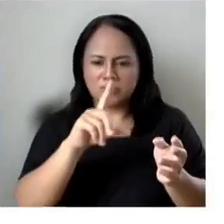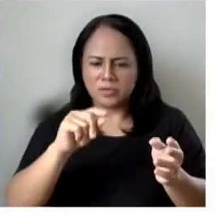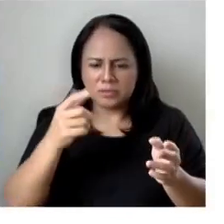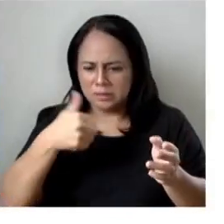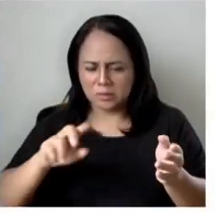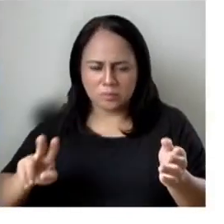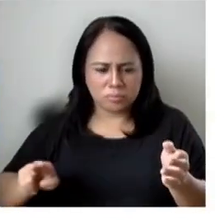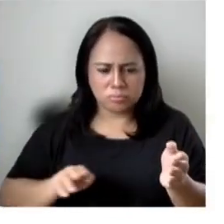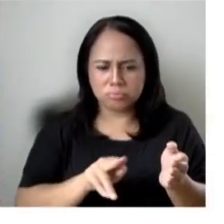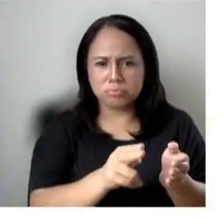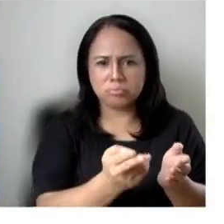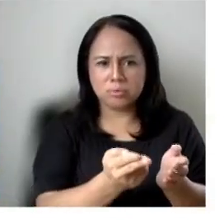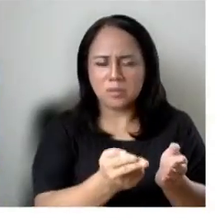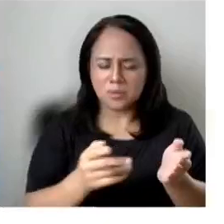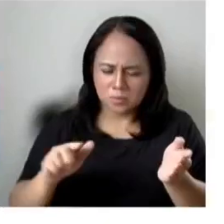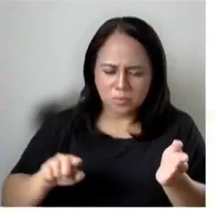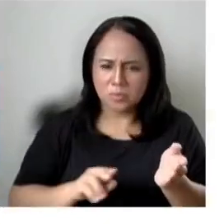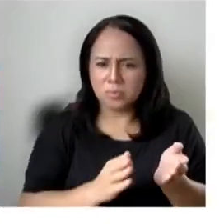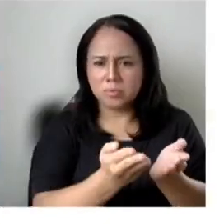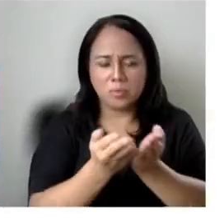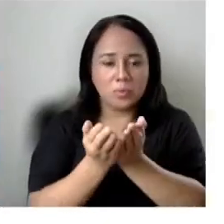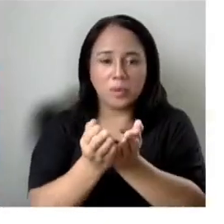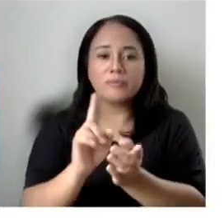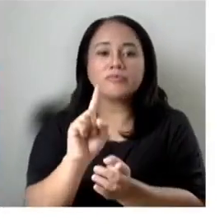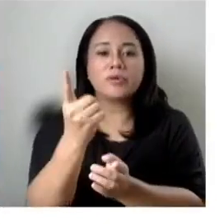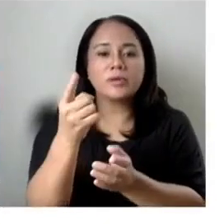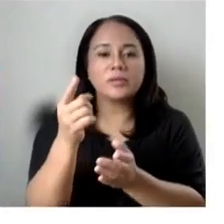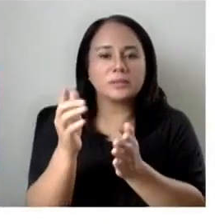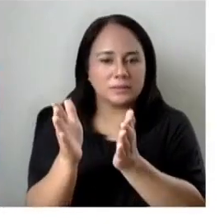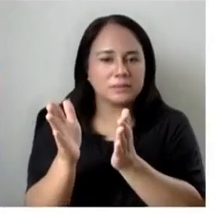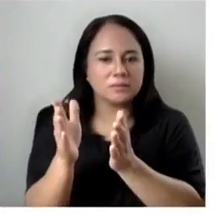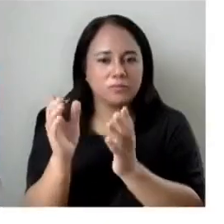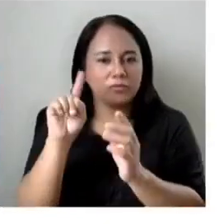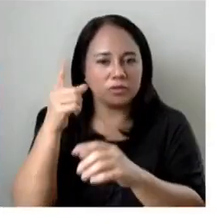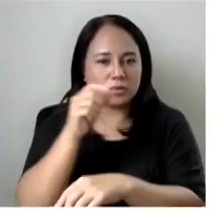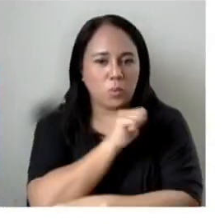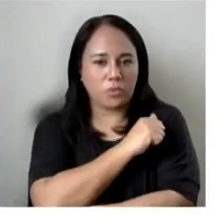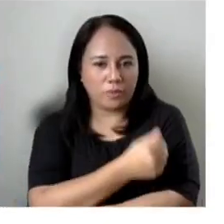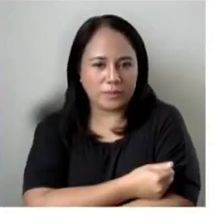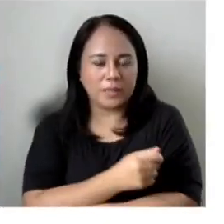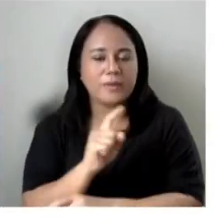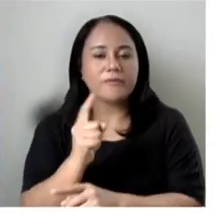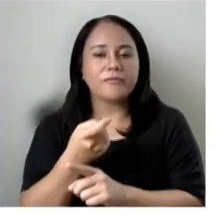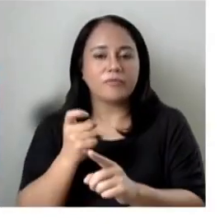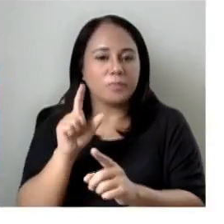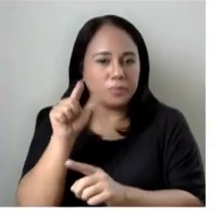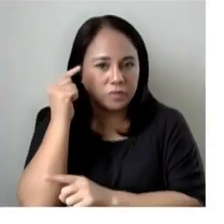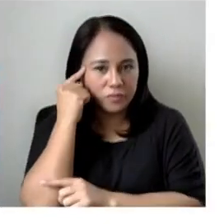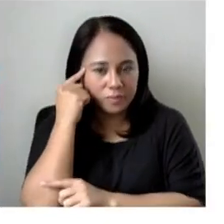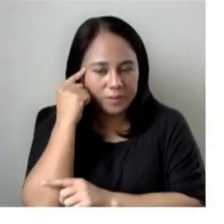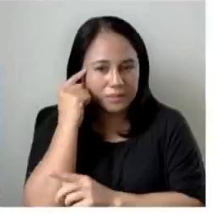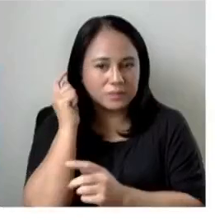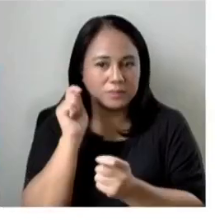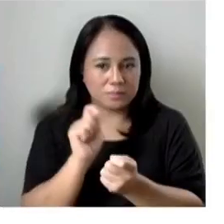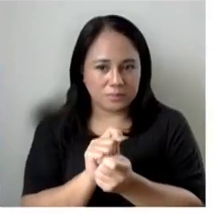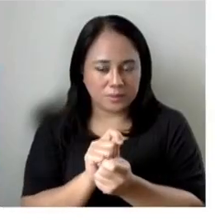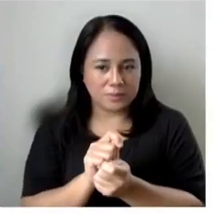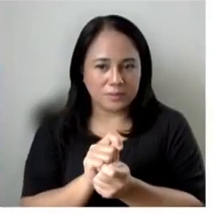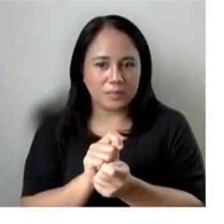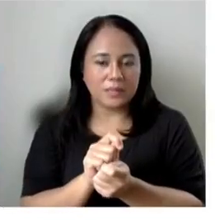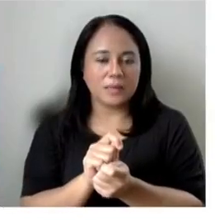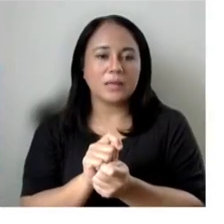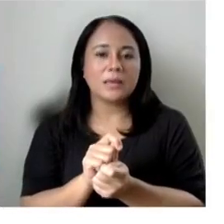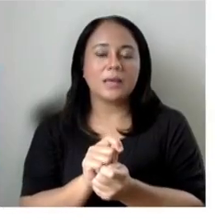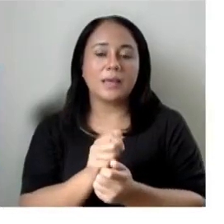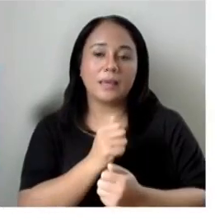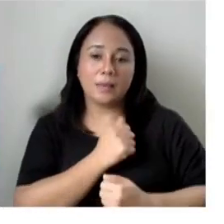Philippine Navy commissioned vessel without authority from the government, in particular the Armed Forces of the Philippines.